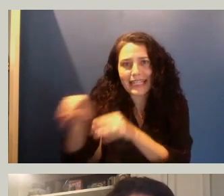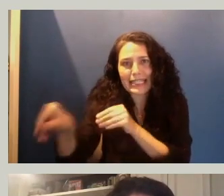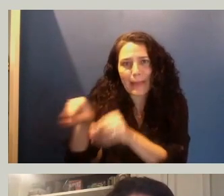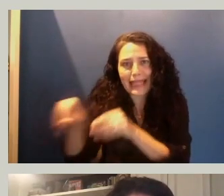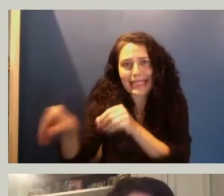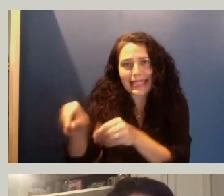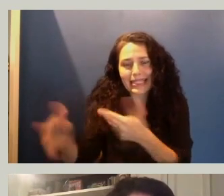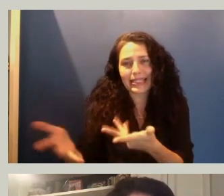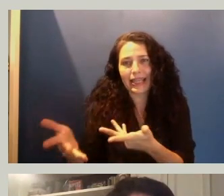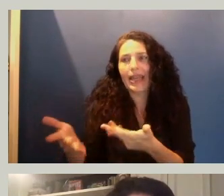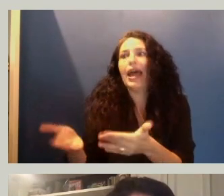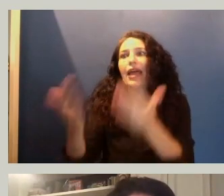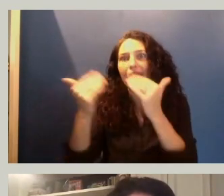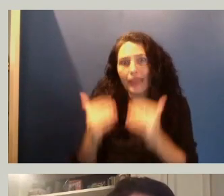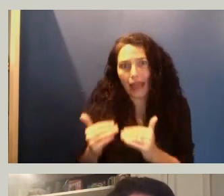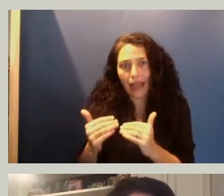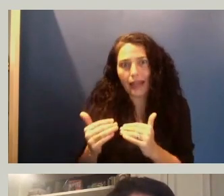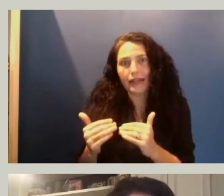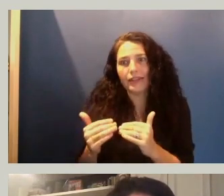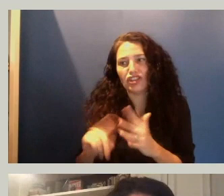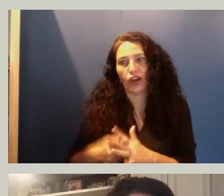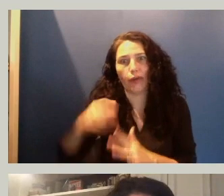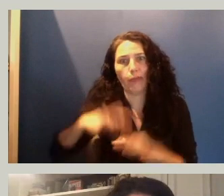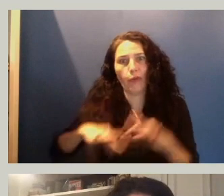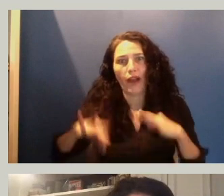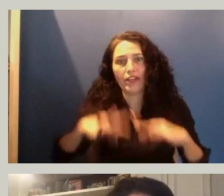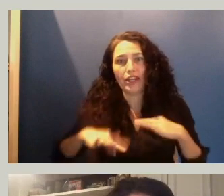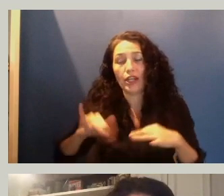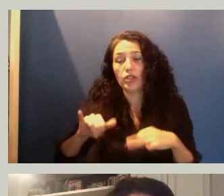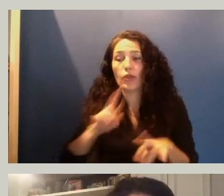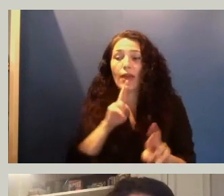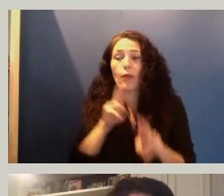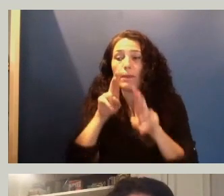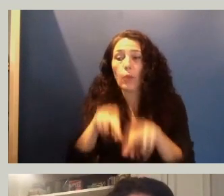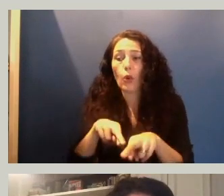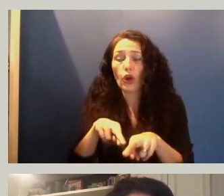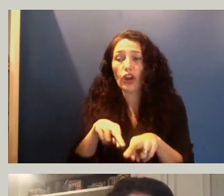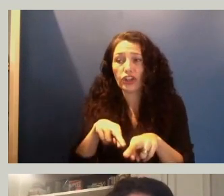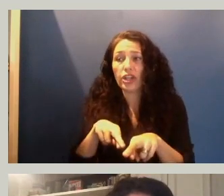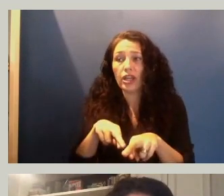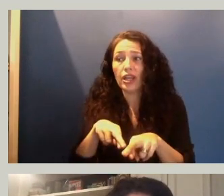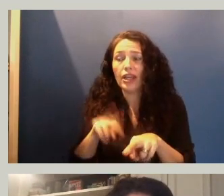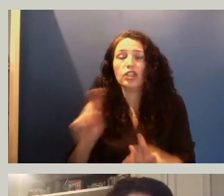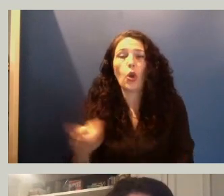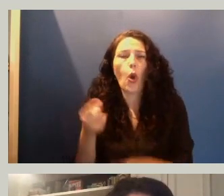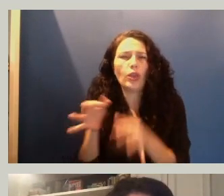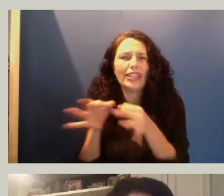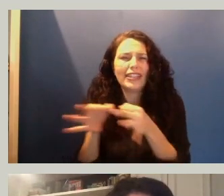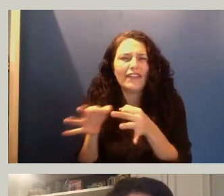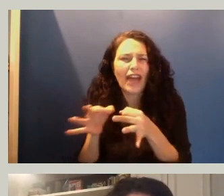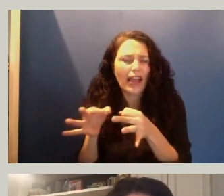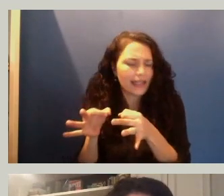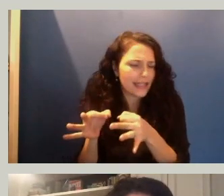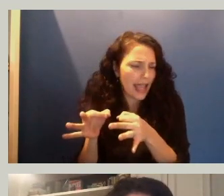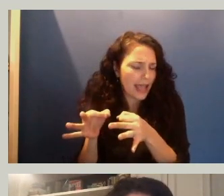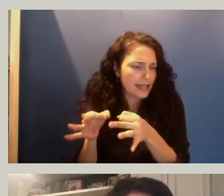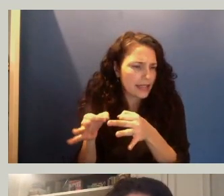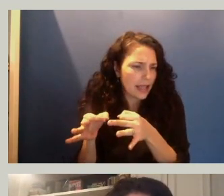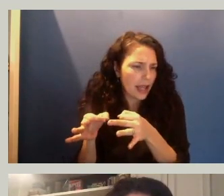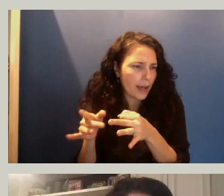and then move into profit. In that report, profit is only defined as covering